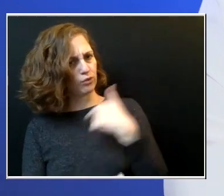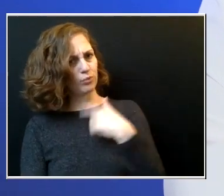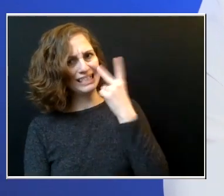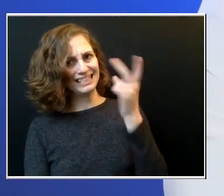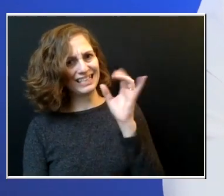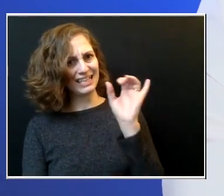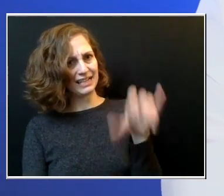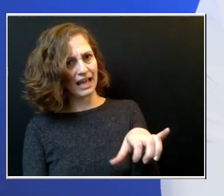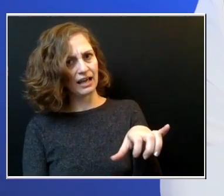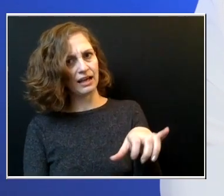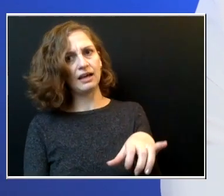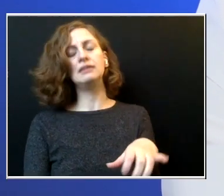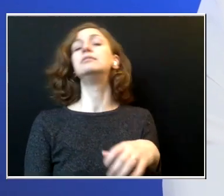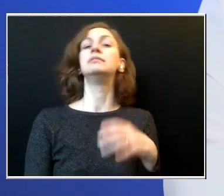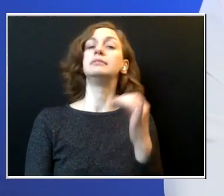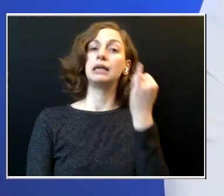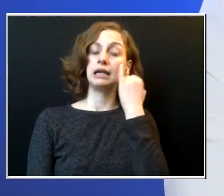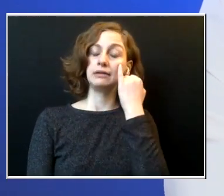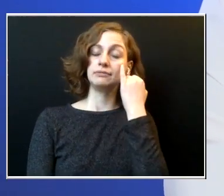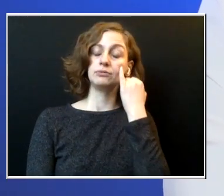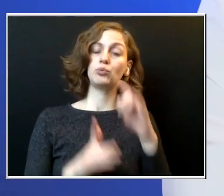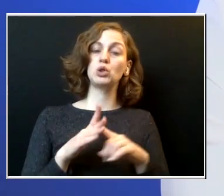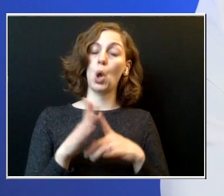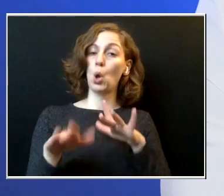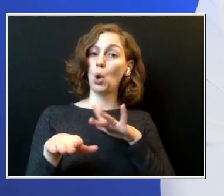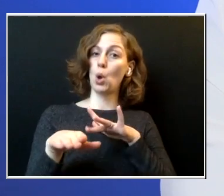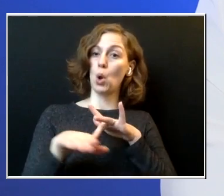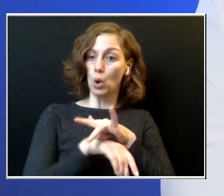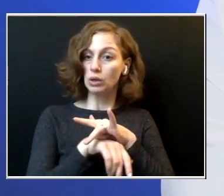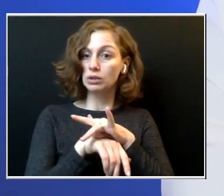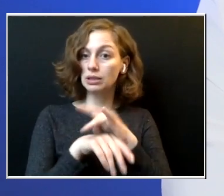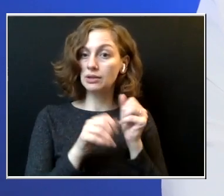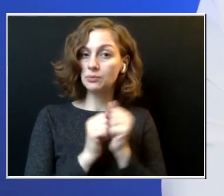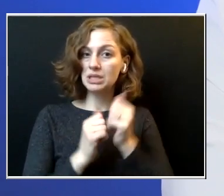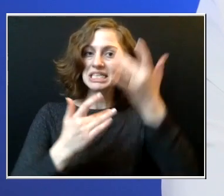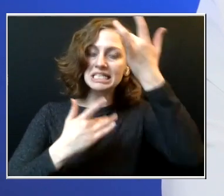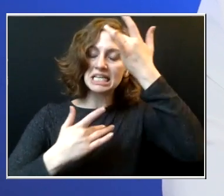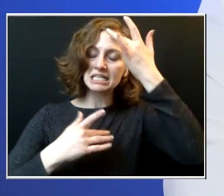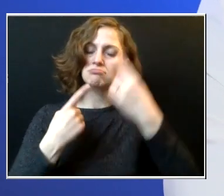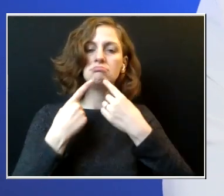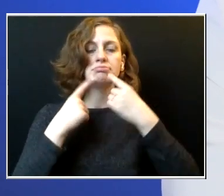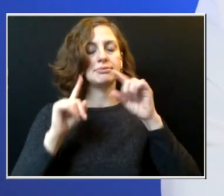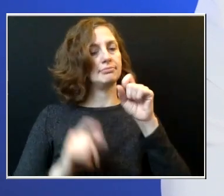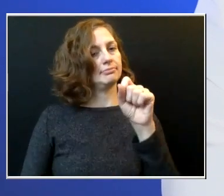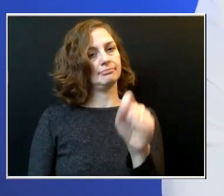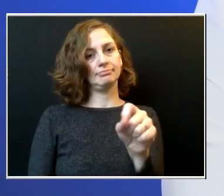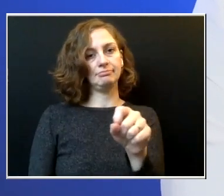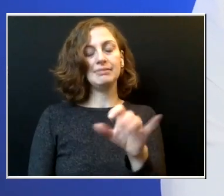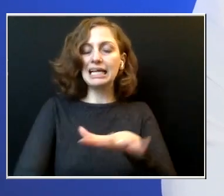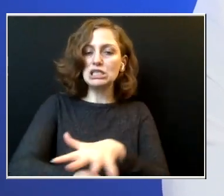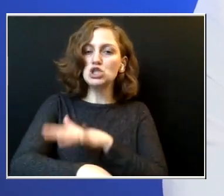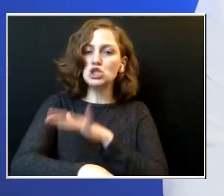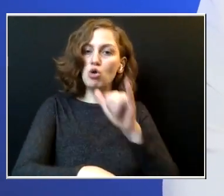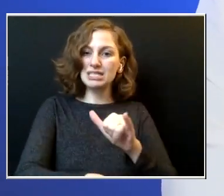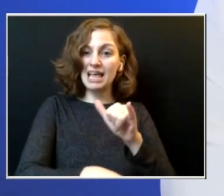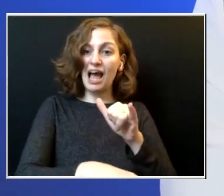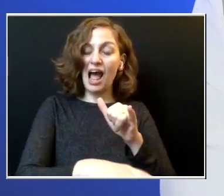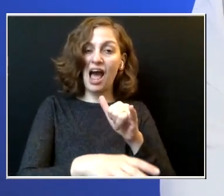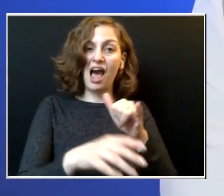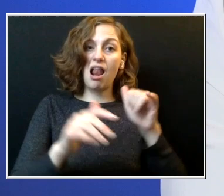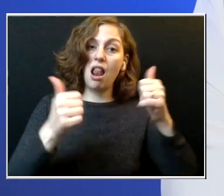in the disease, it works incredibly well because it is slowing the progression by about 50%. And early in the disease, you may only be